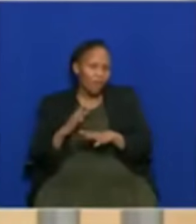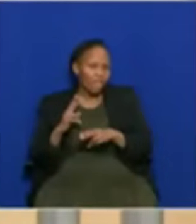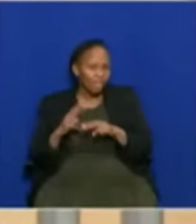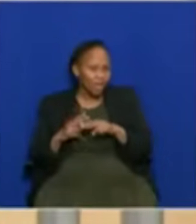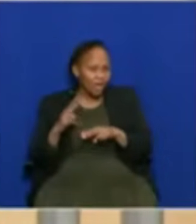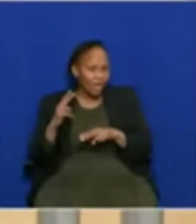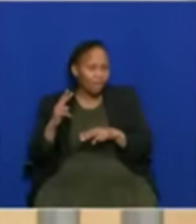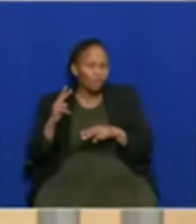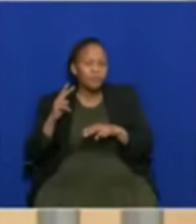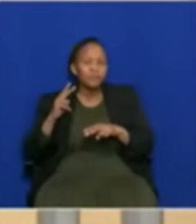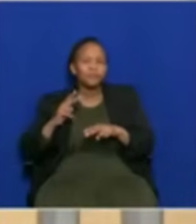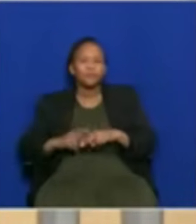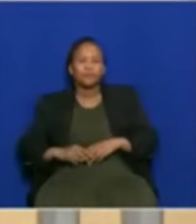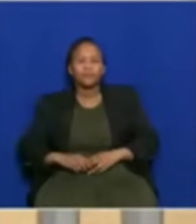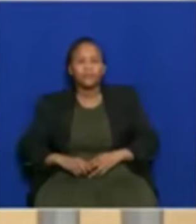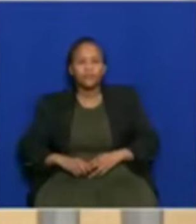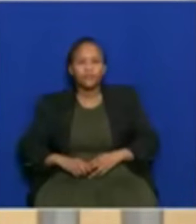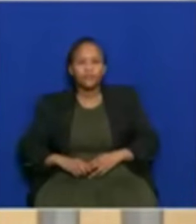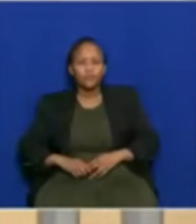The charge sheet,